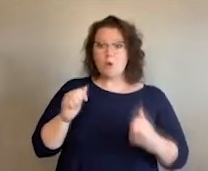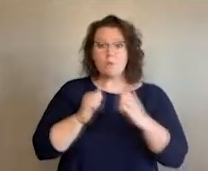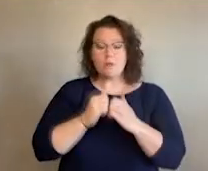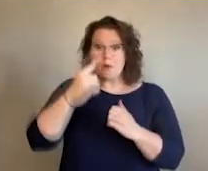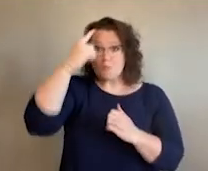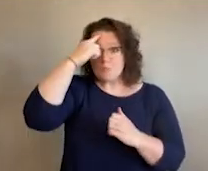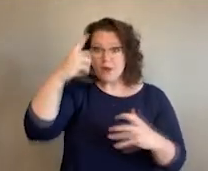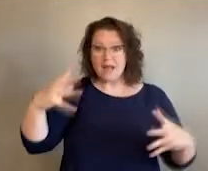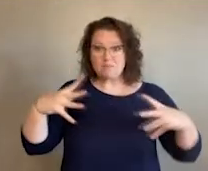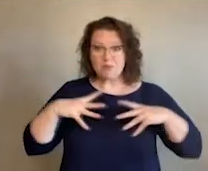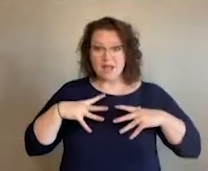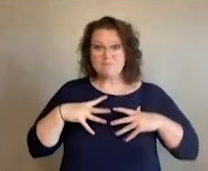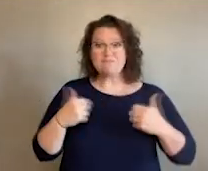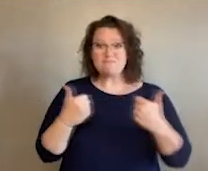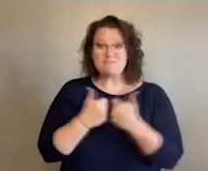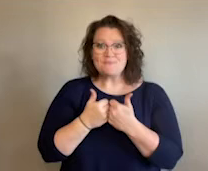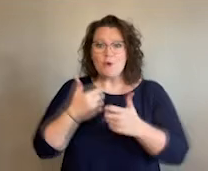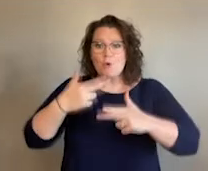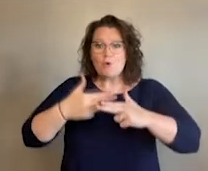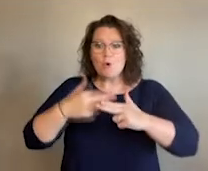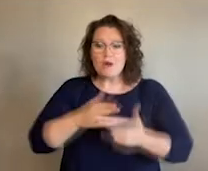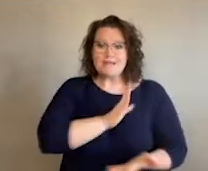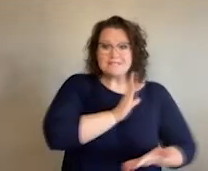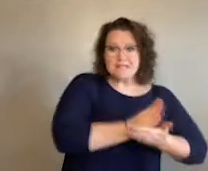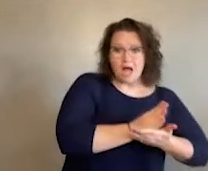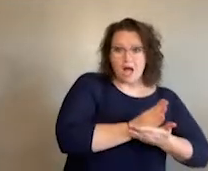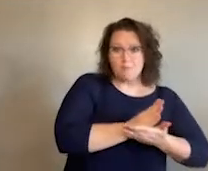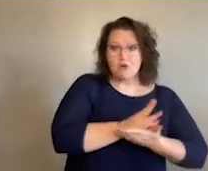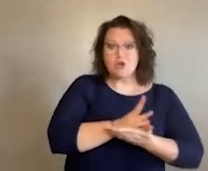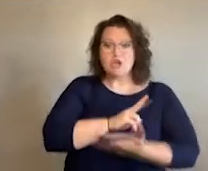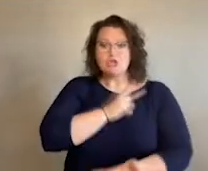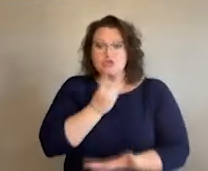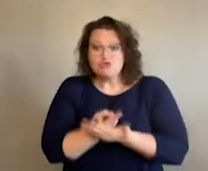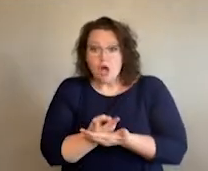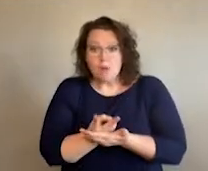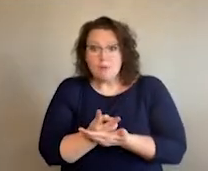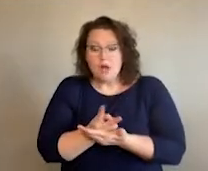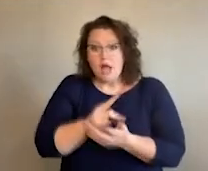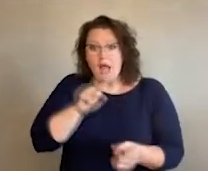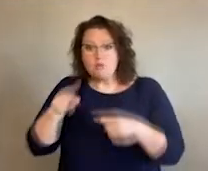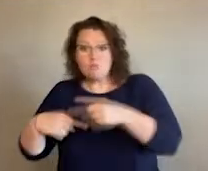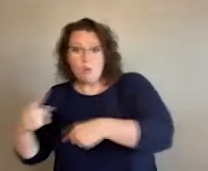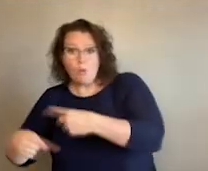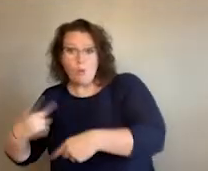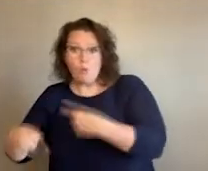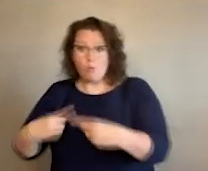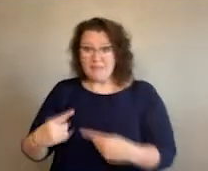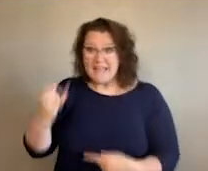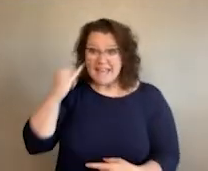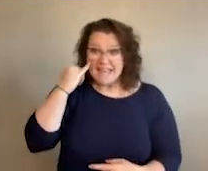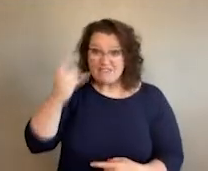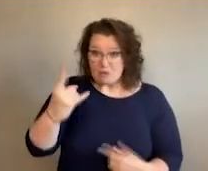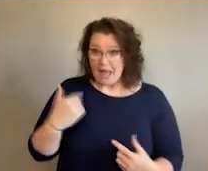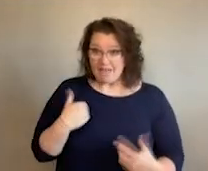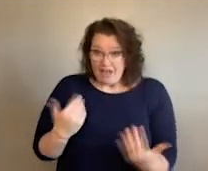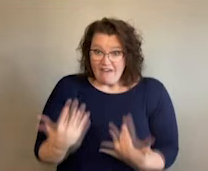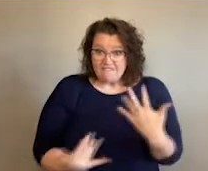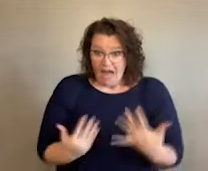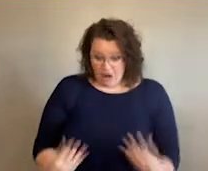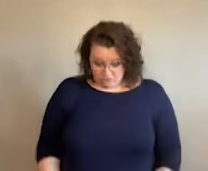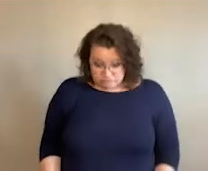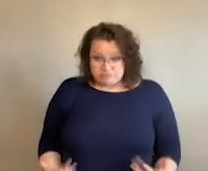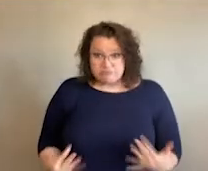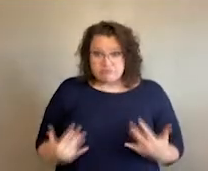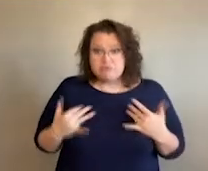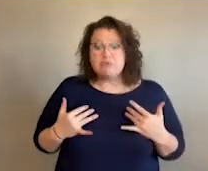play a game called Stop, Drop, and Roll. It's what you do if you were ever to have some fire on you. You would stop, you would drop, and you would roll. So